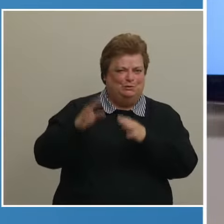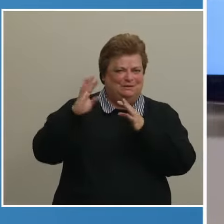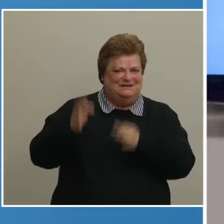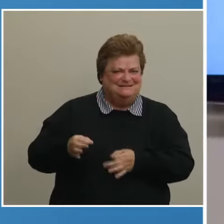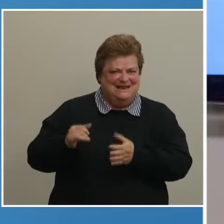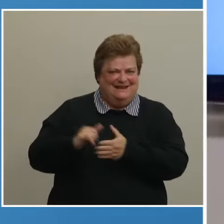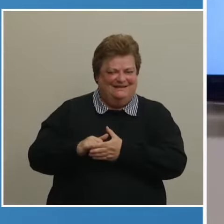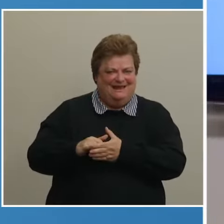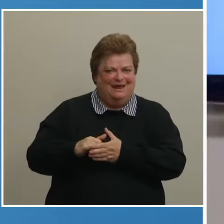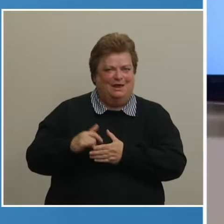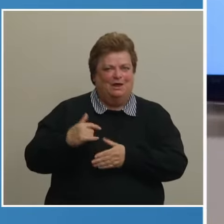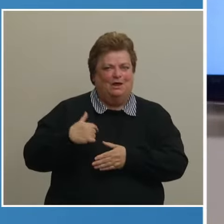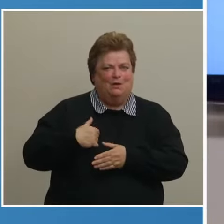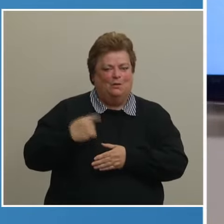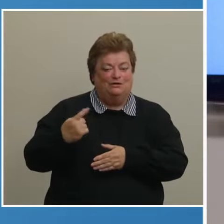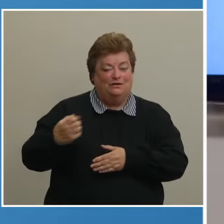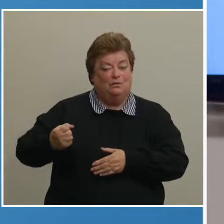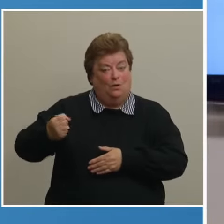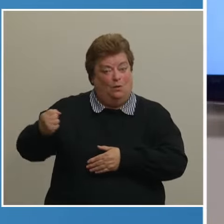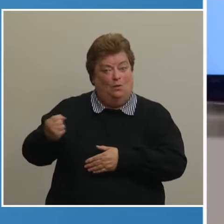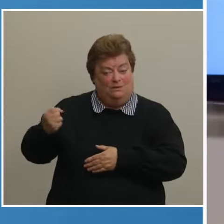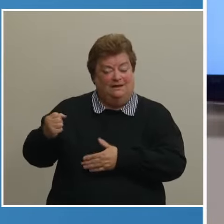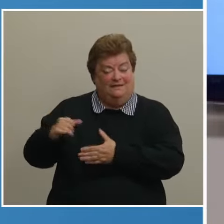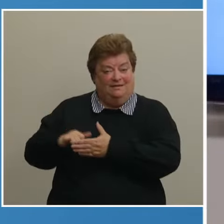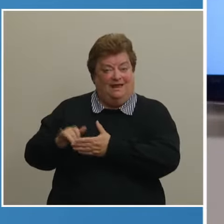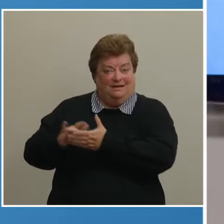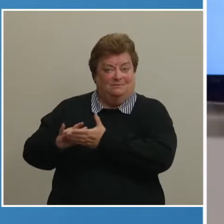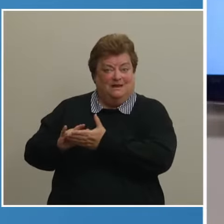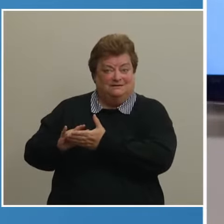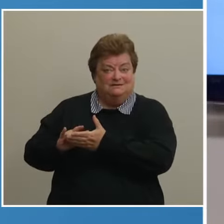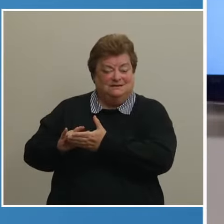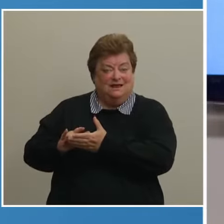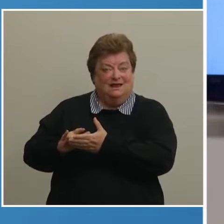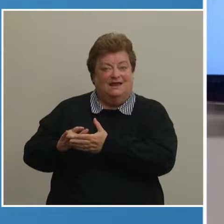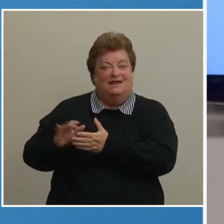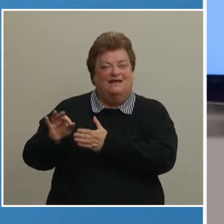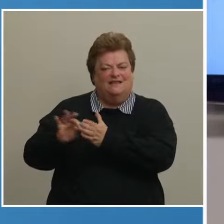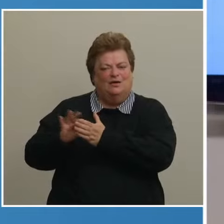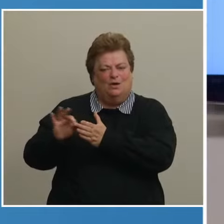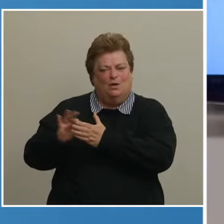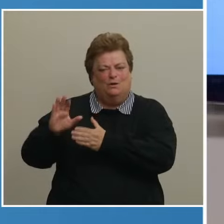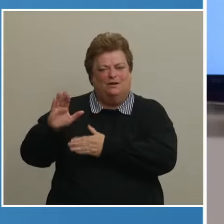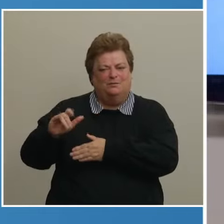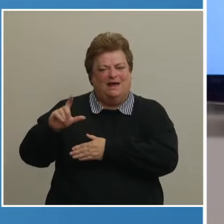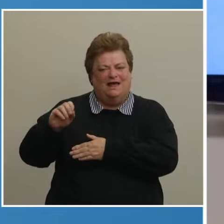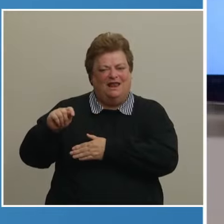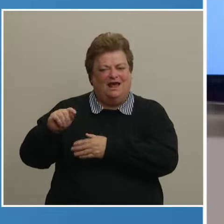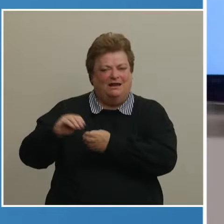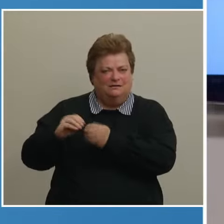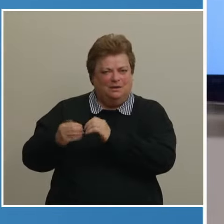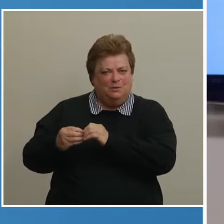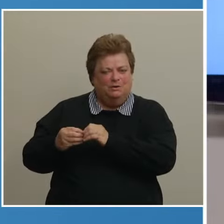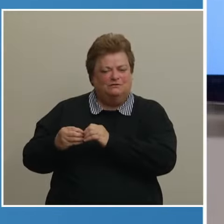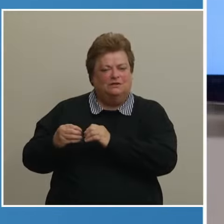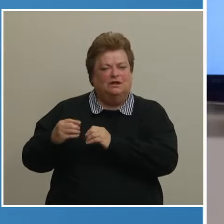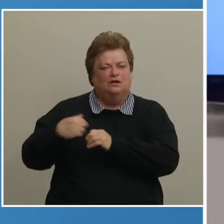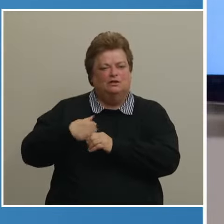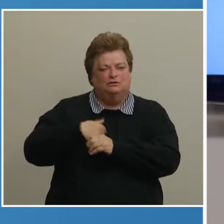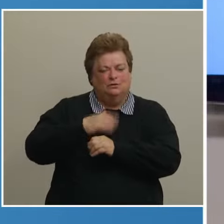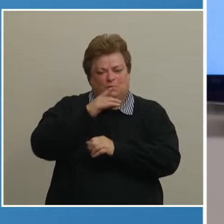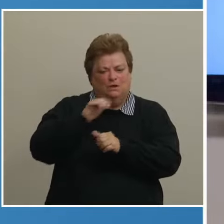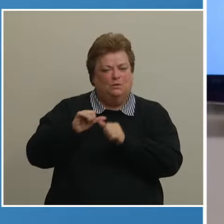We'll just hang on to that vaccine. They're all coded in by lot numbers and all of that. So we'll